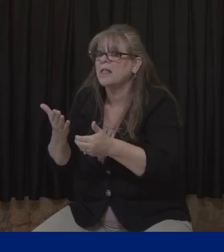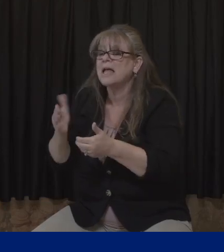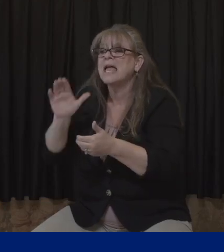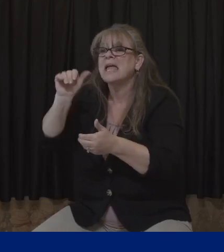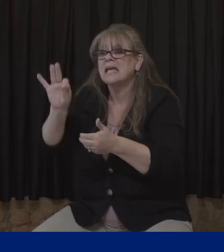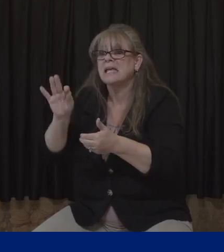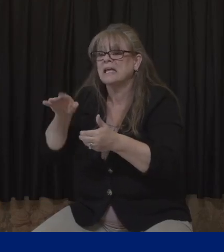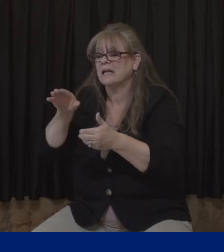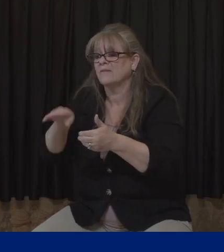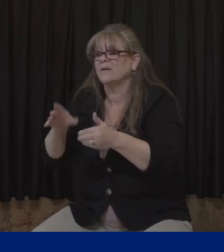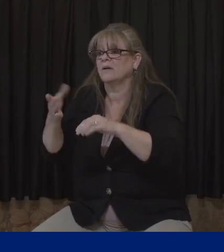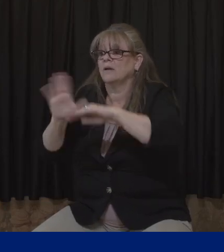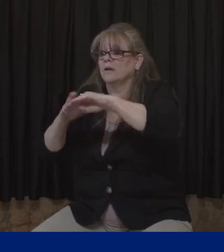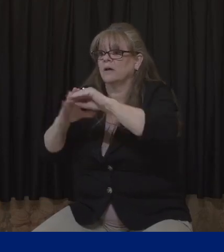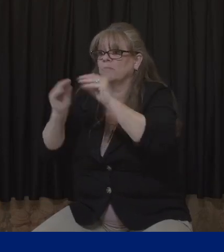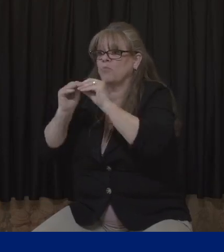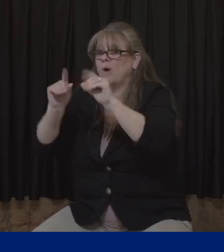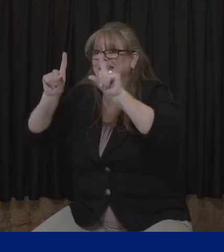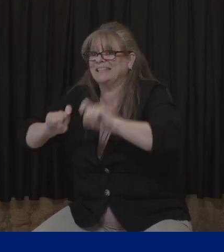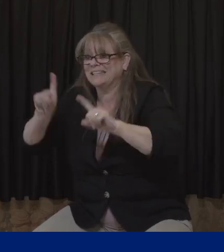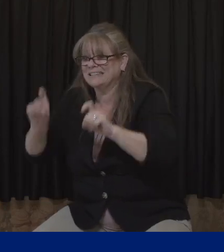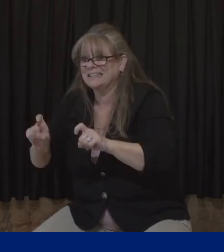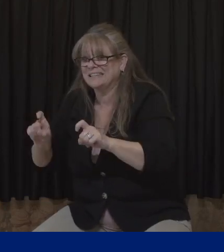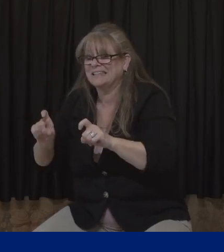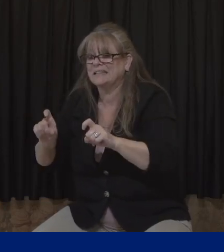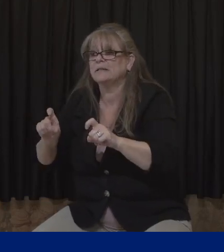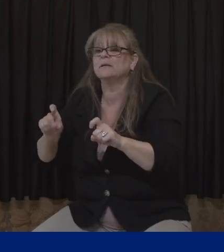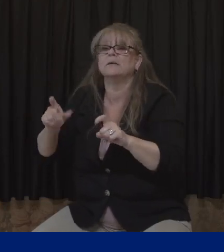safe during this period. Telephone question?